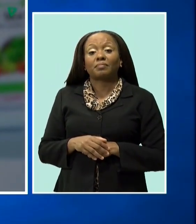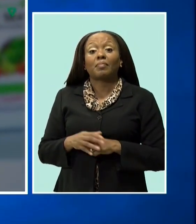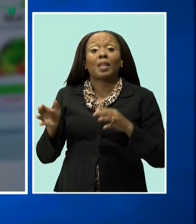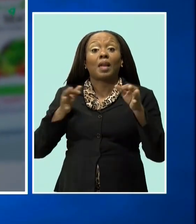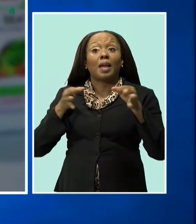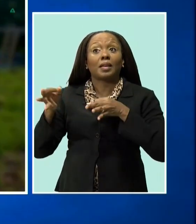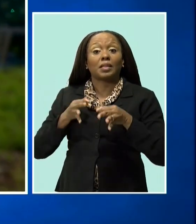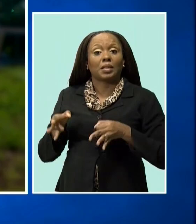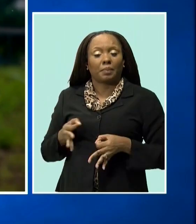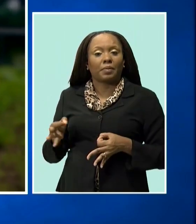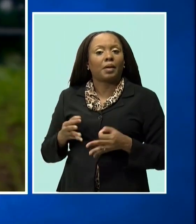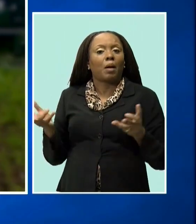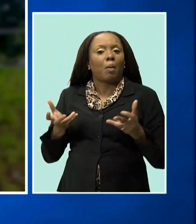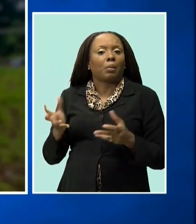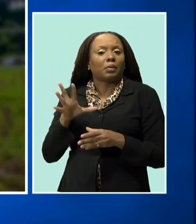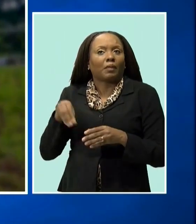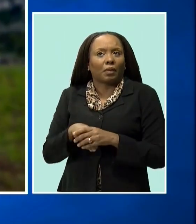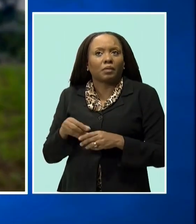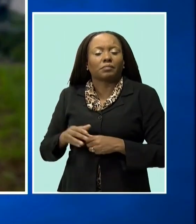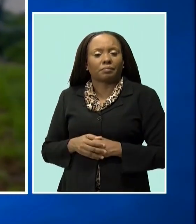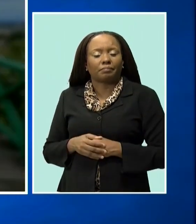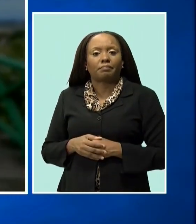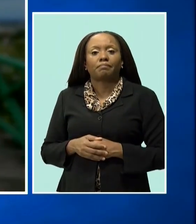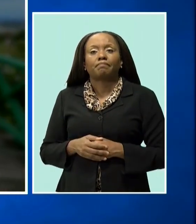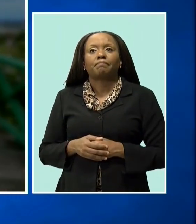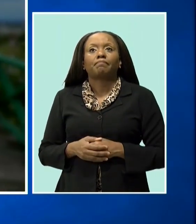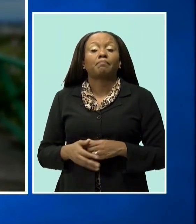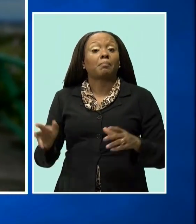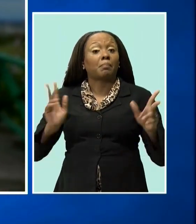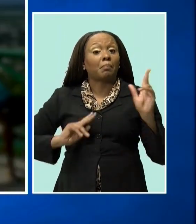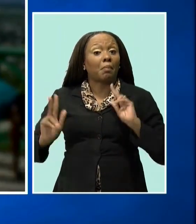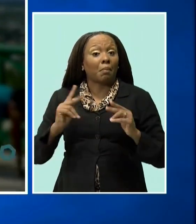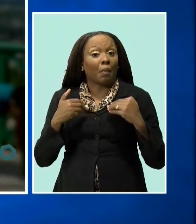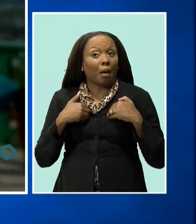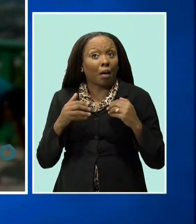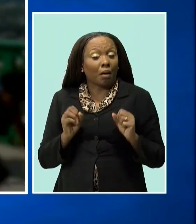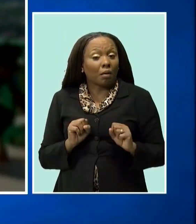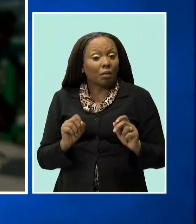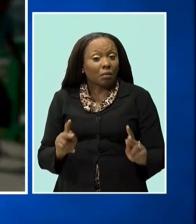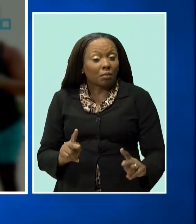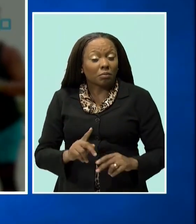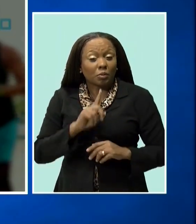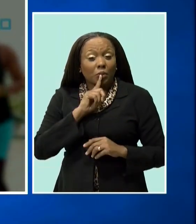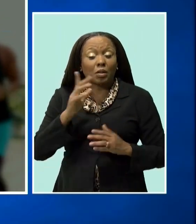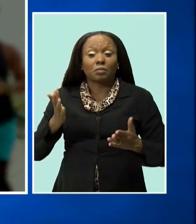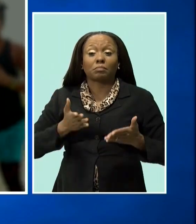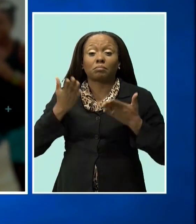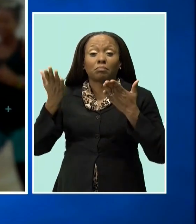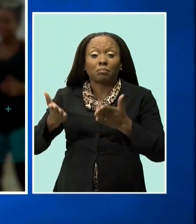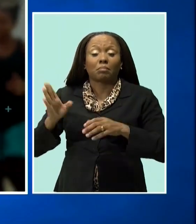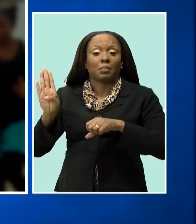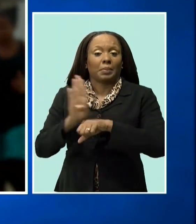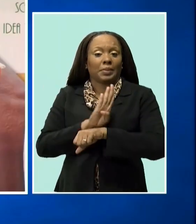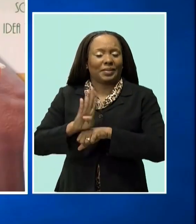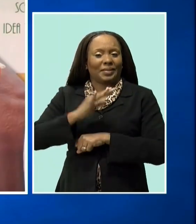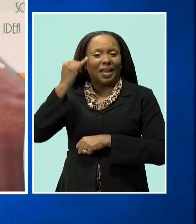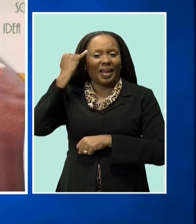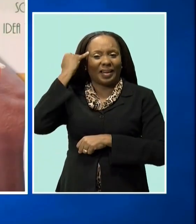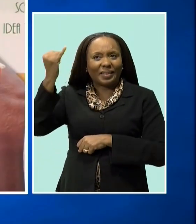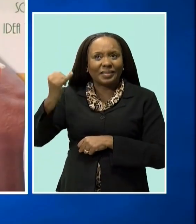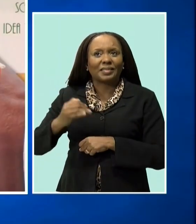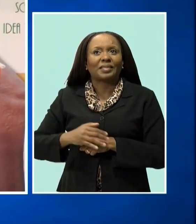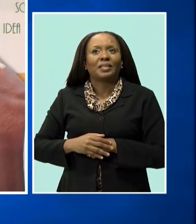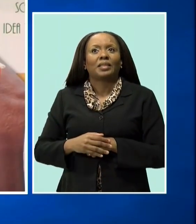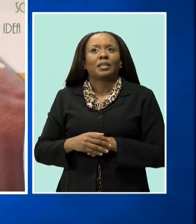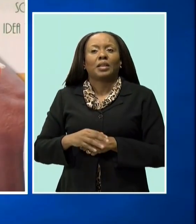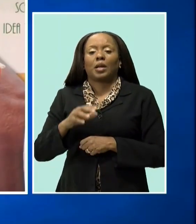activity was one where persons got the opportunity to present their business ideas in a business